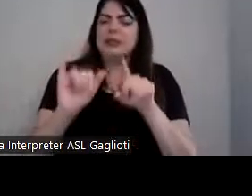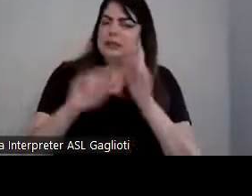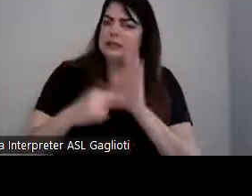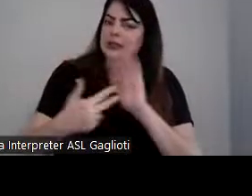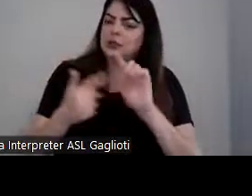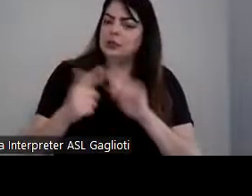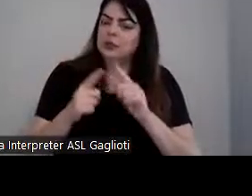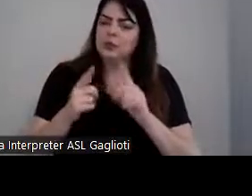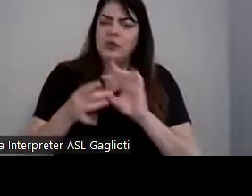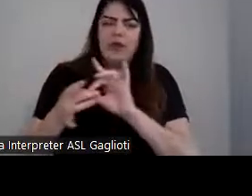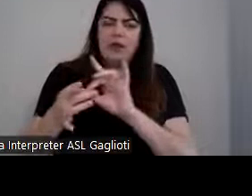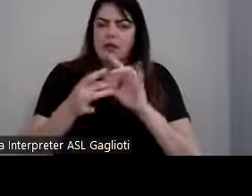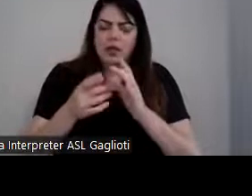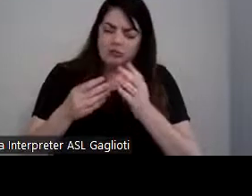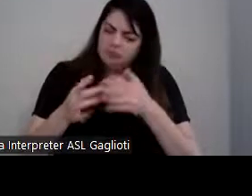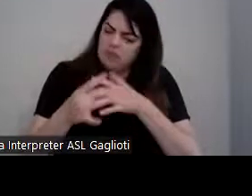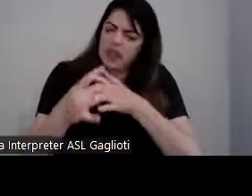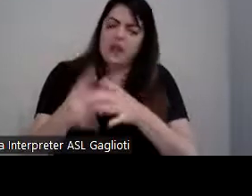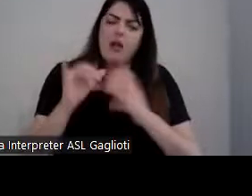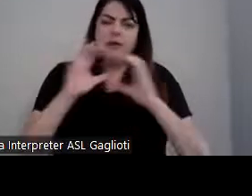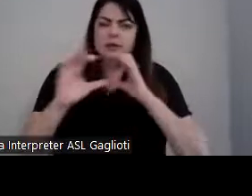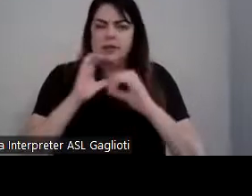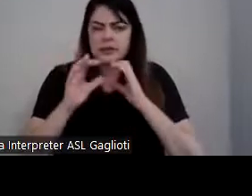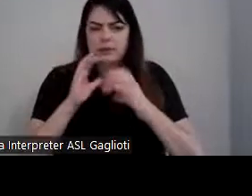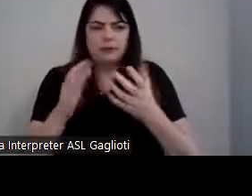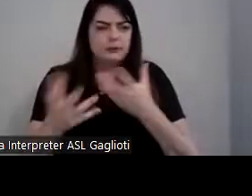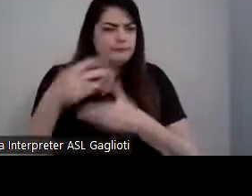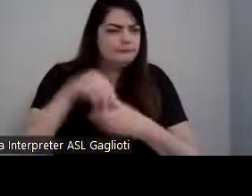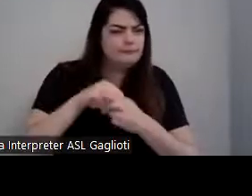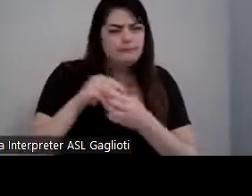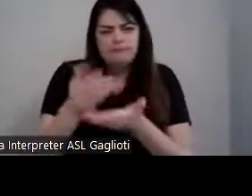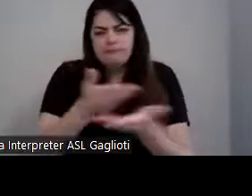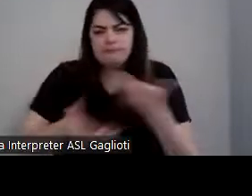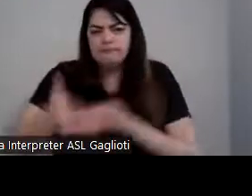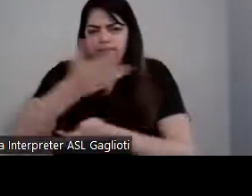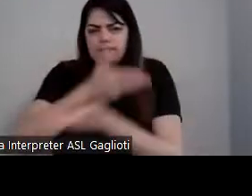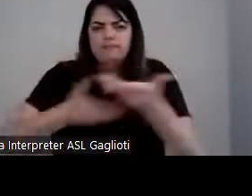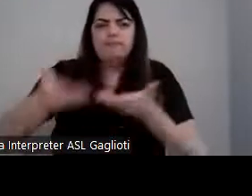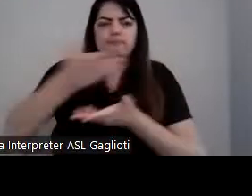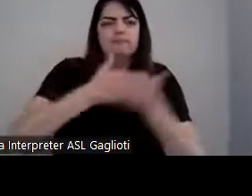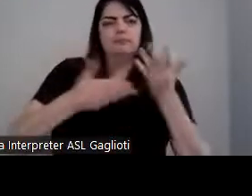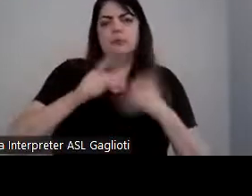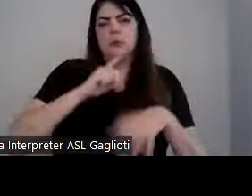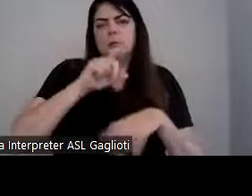build buy-in, right? And really consider the technical